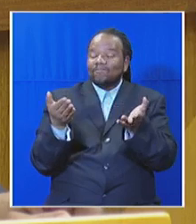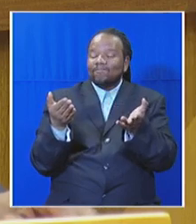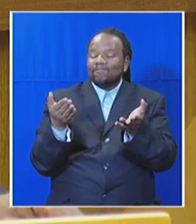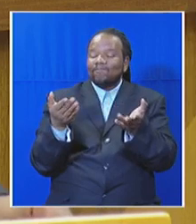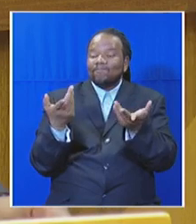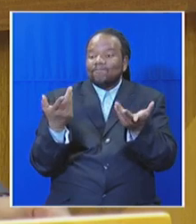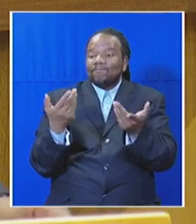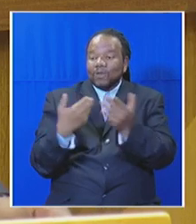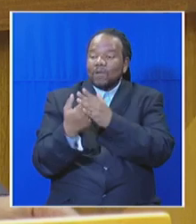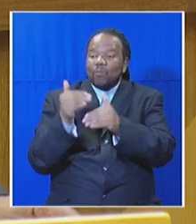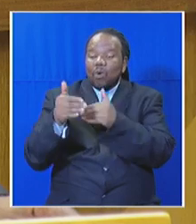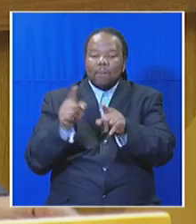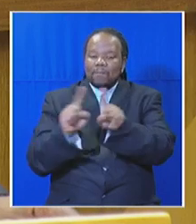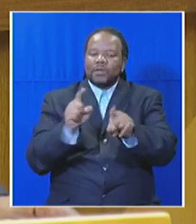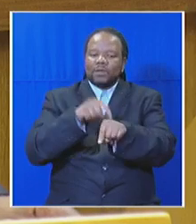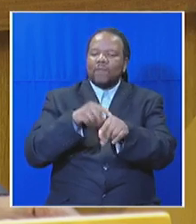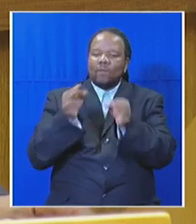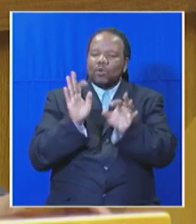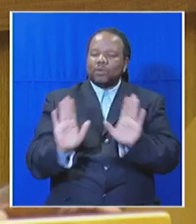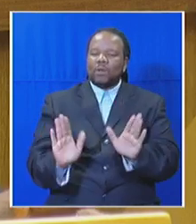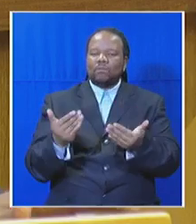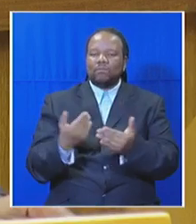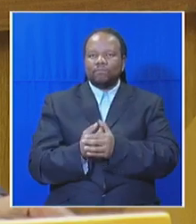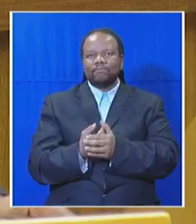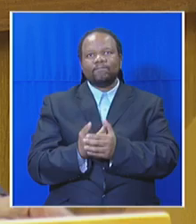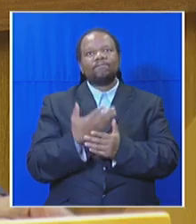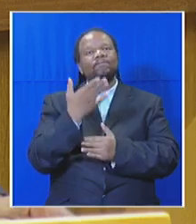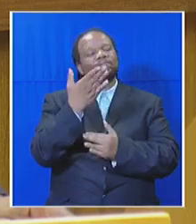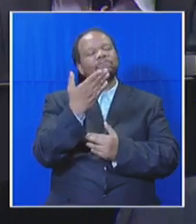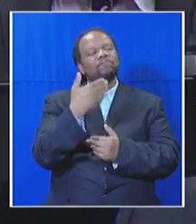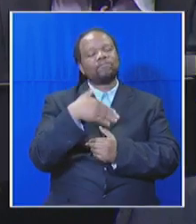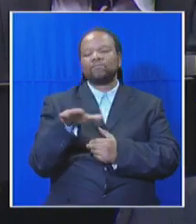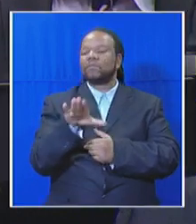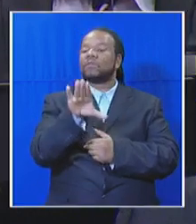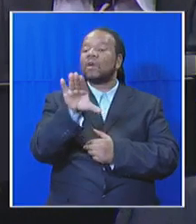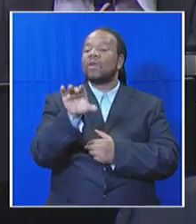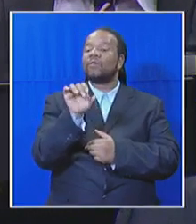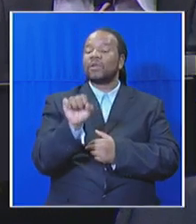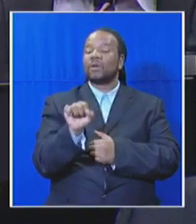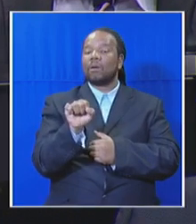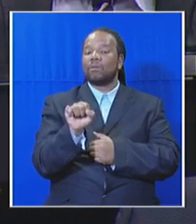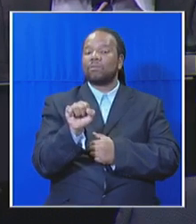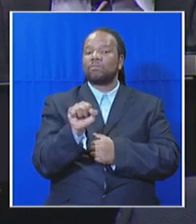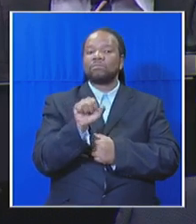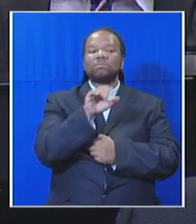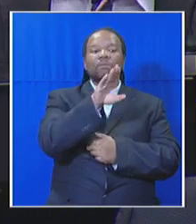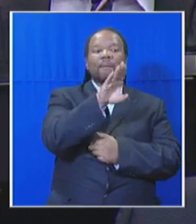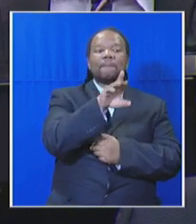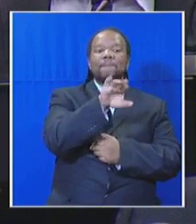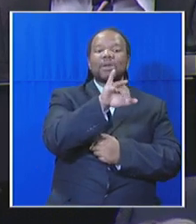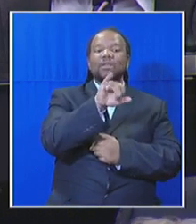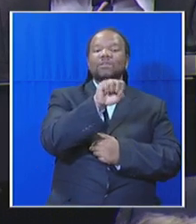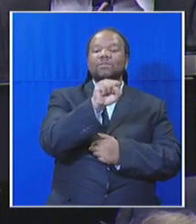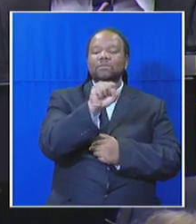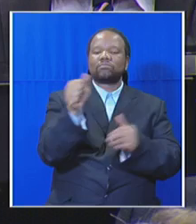But the reality is we are part of BRICS, and BRICS has plans to